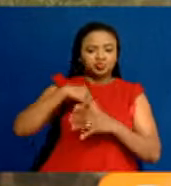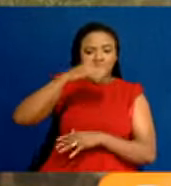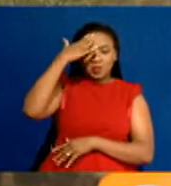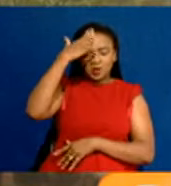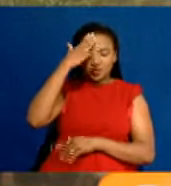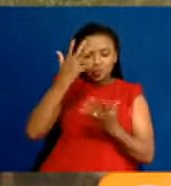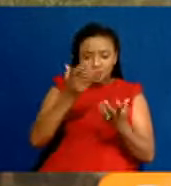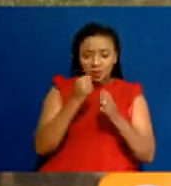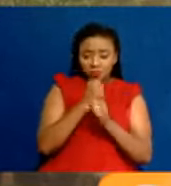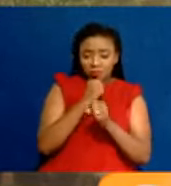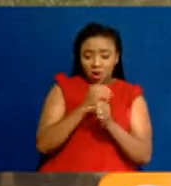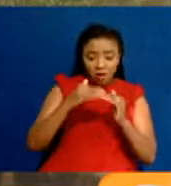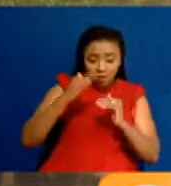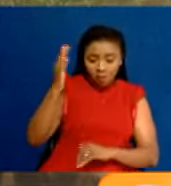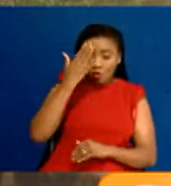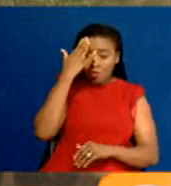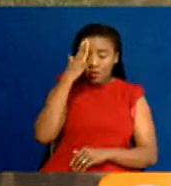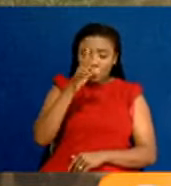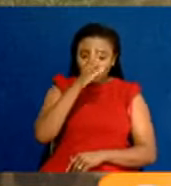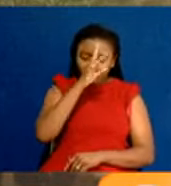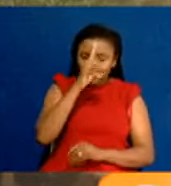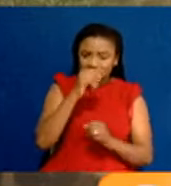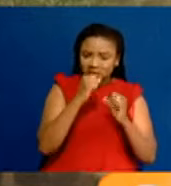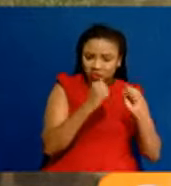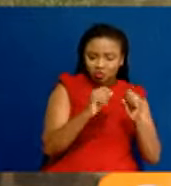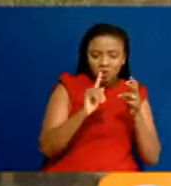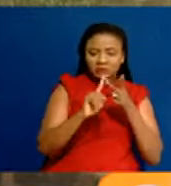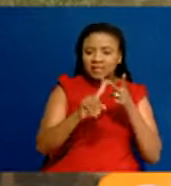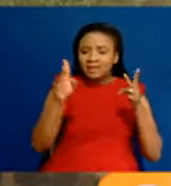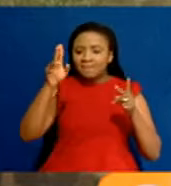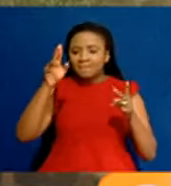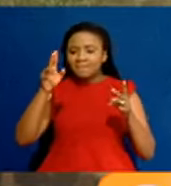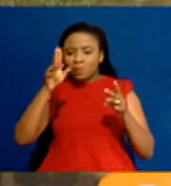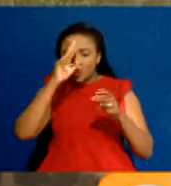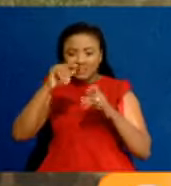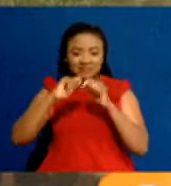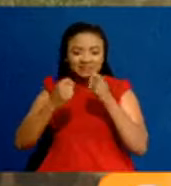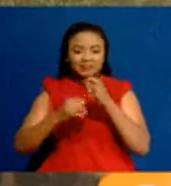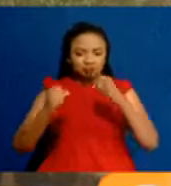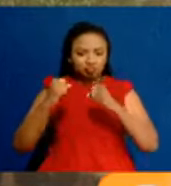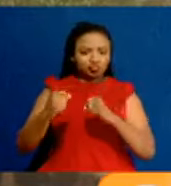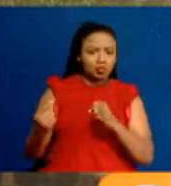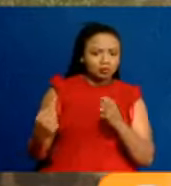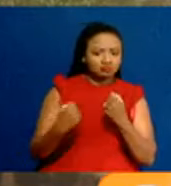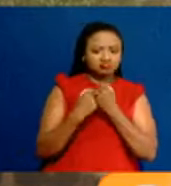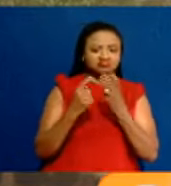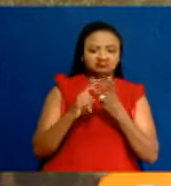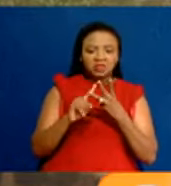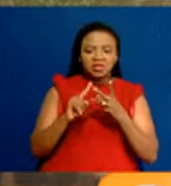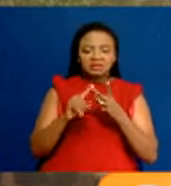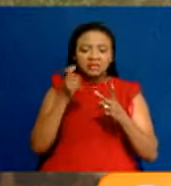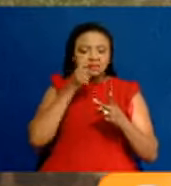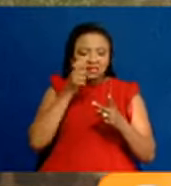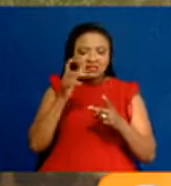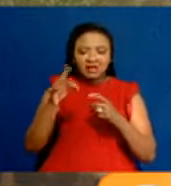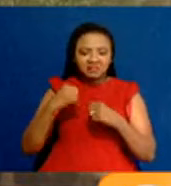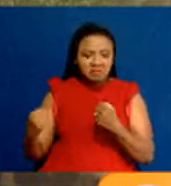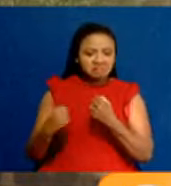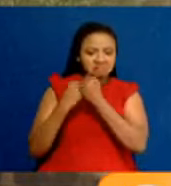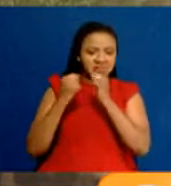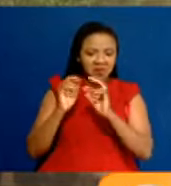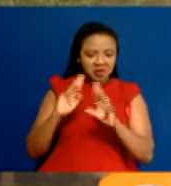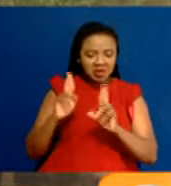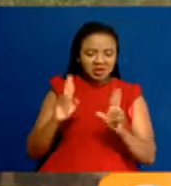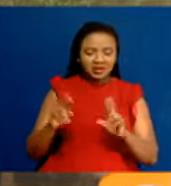know Police are coming strong, we know Tusker are re-energizing, so we've got to go and almost, you know, 78 points is the record